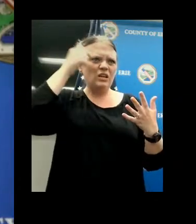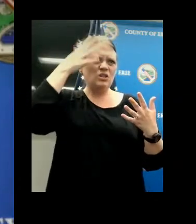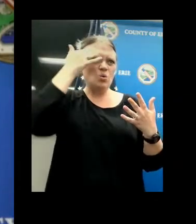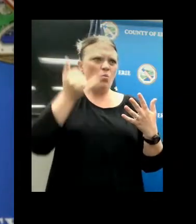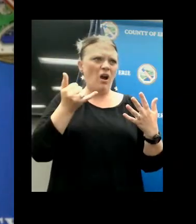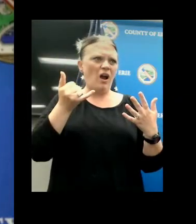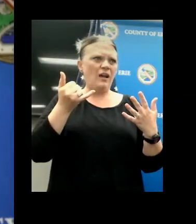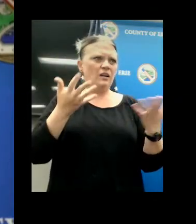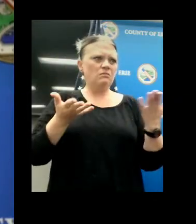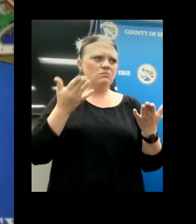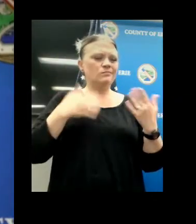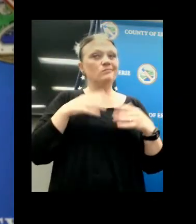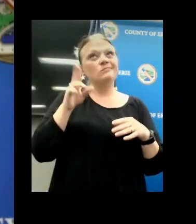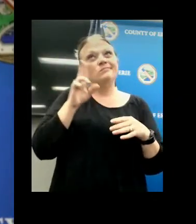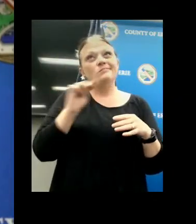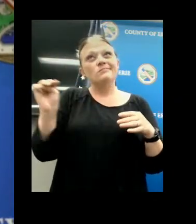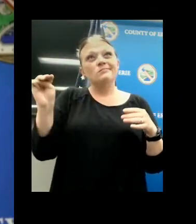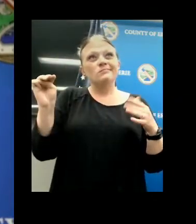to why that might be?